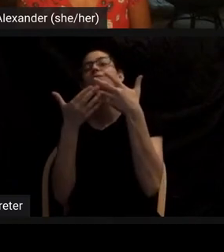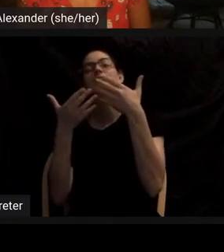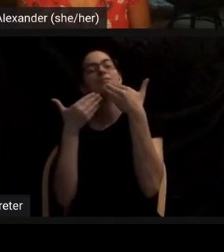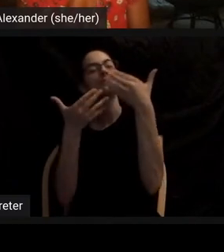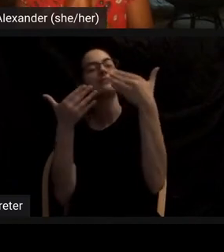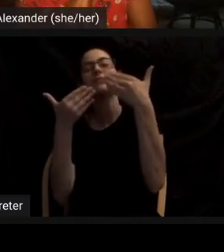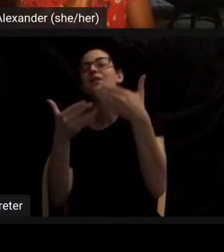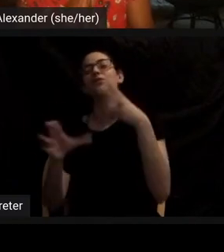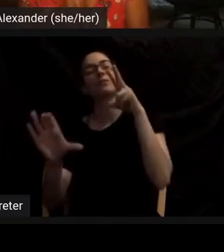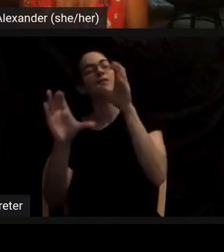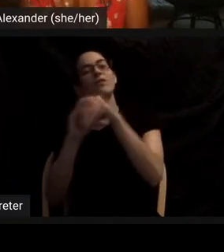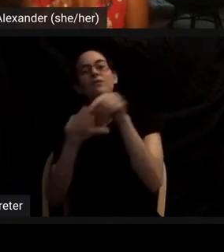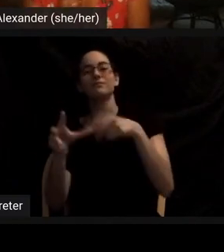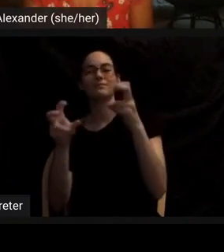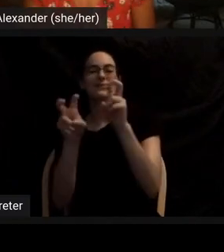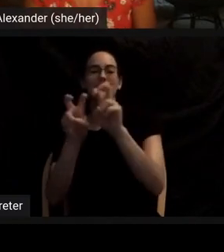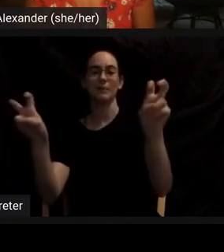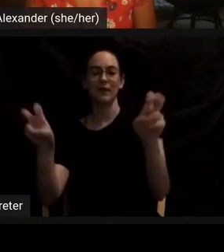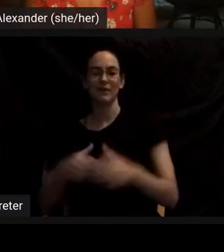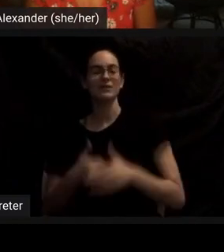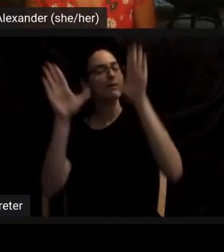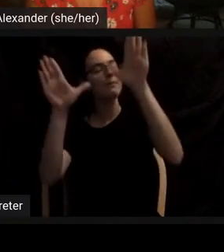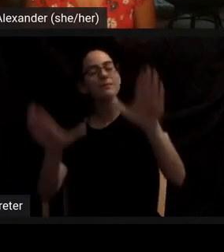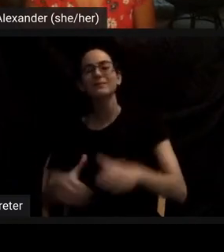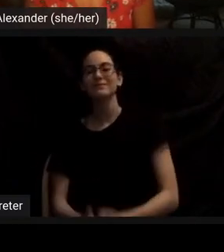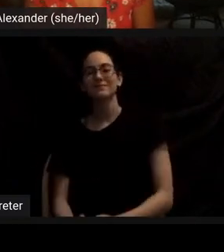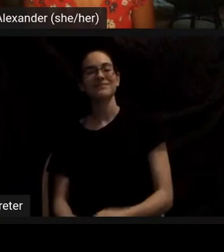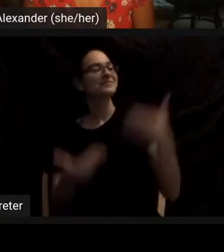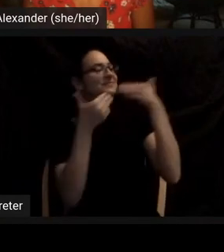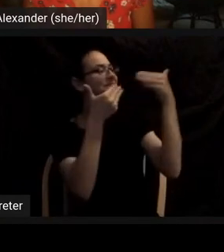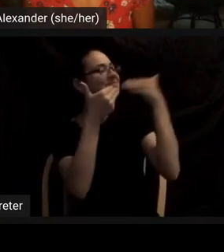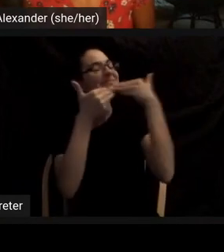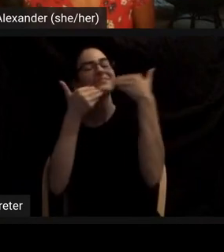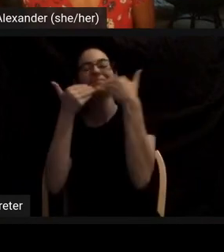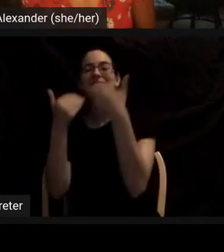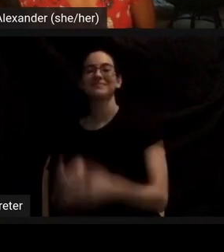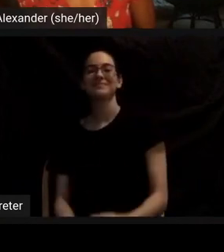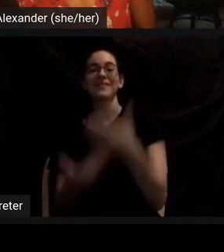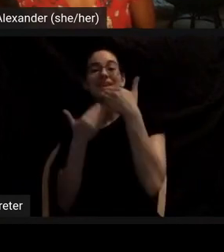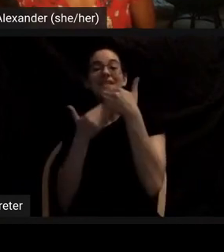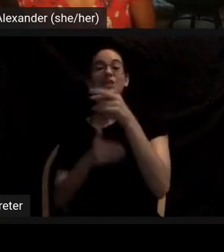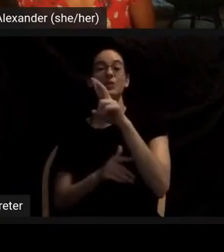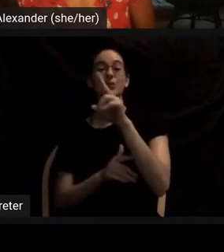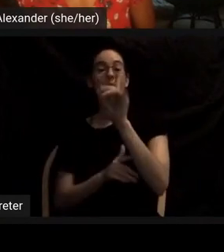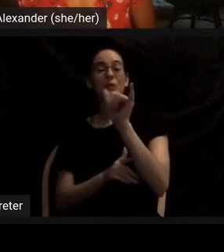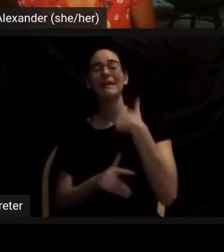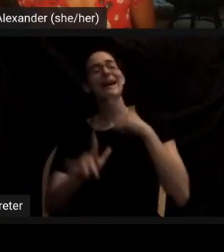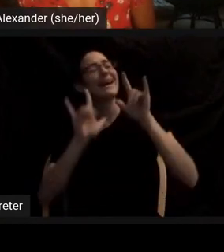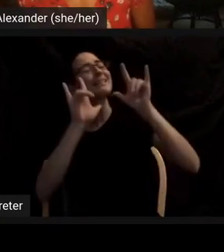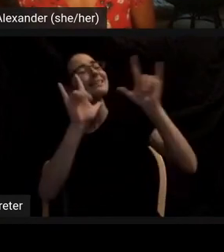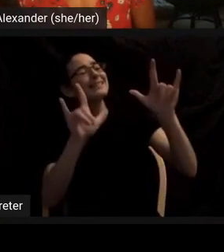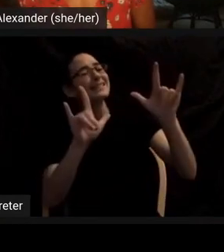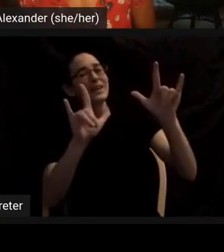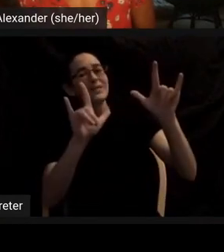of this panel. It's been wonderful, wonderful, wonderful. Thank you so much. And thank you, Rudy. I love you. Everyone